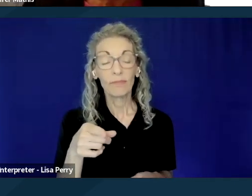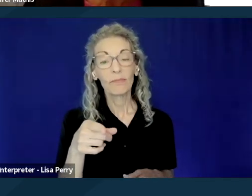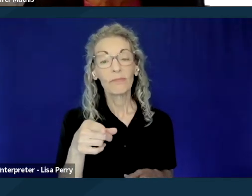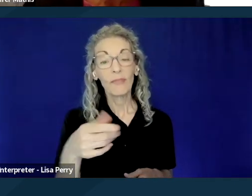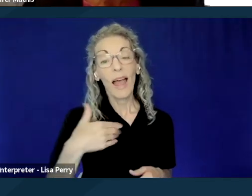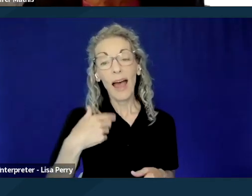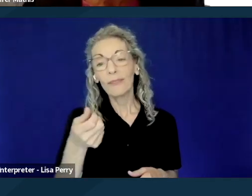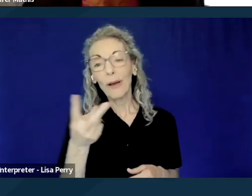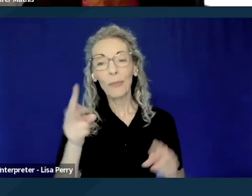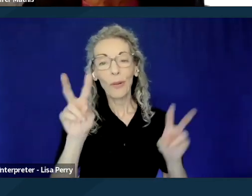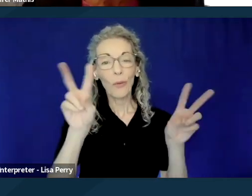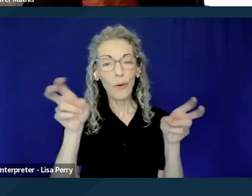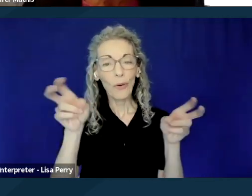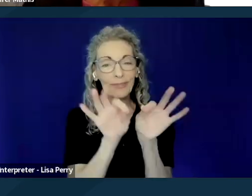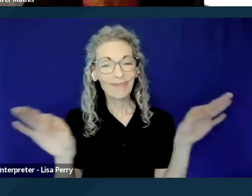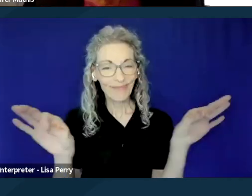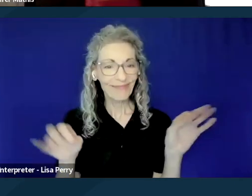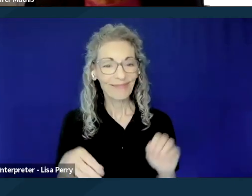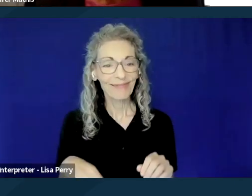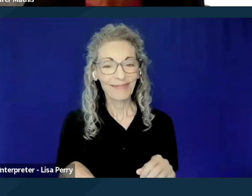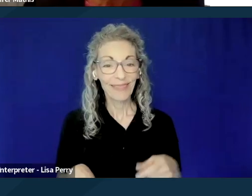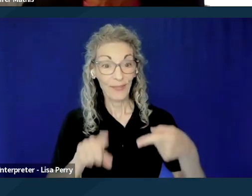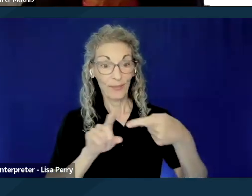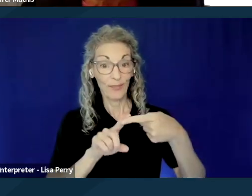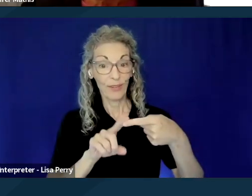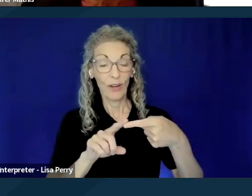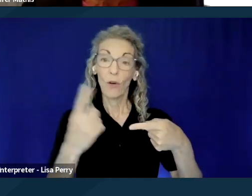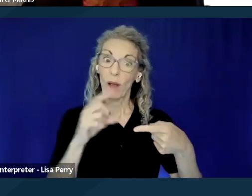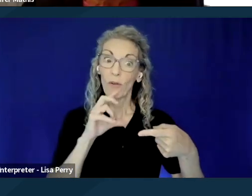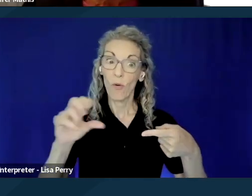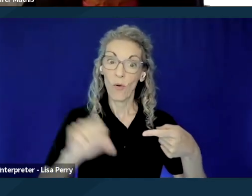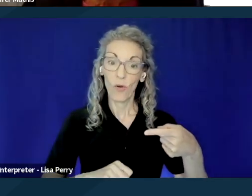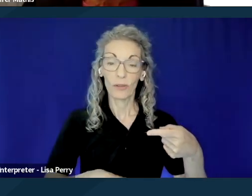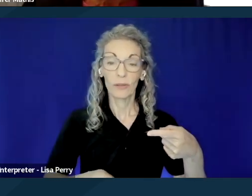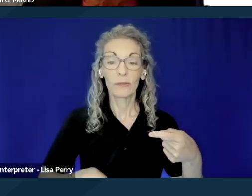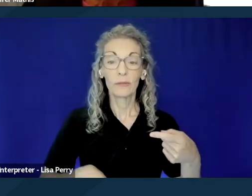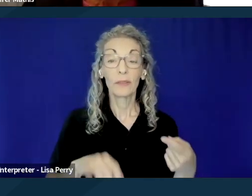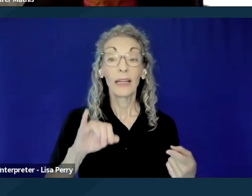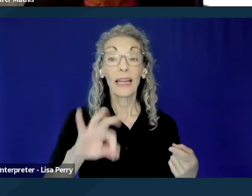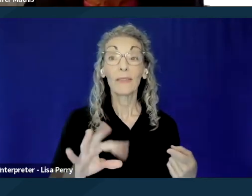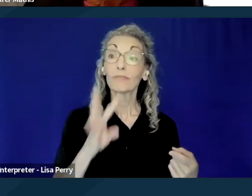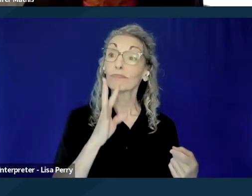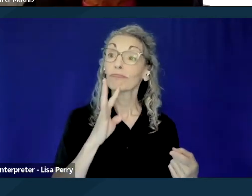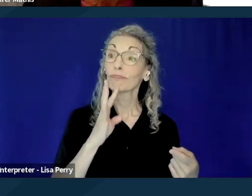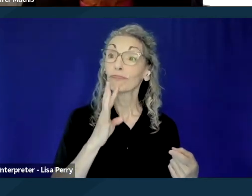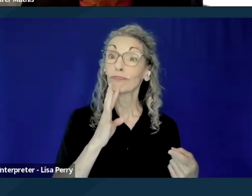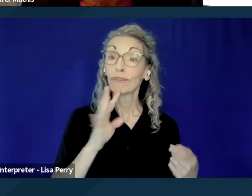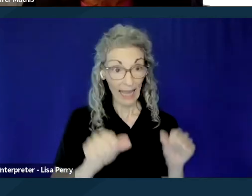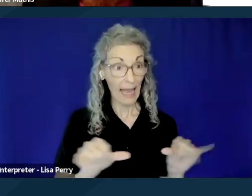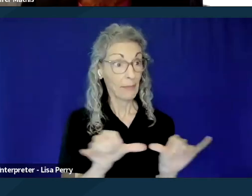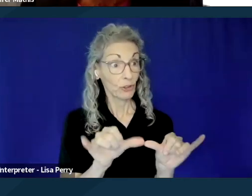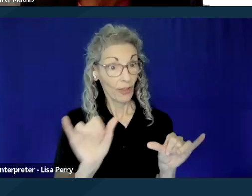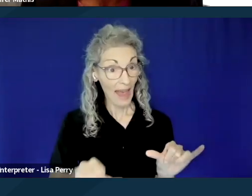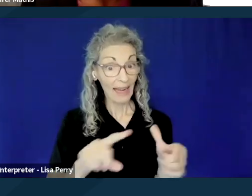of quotes. One is a very old quote: when you can measure what you're speaking about and express it in numbers, you know